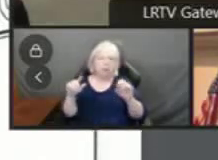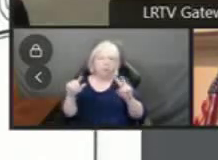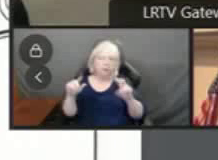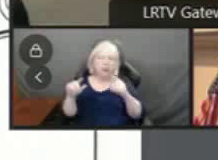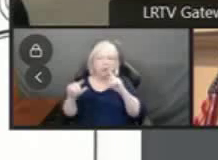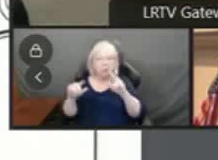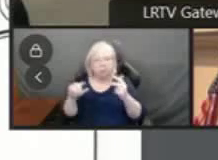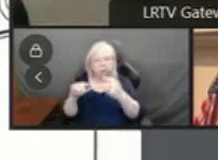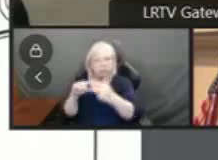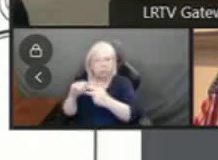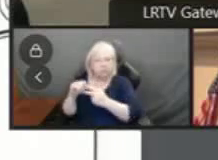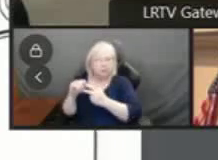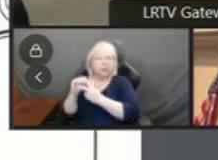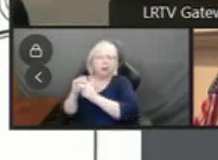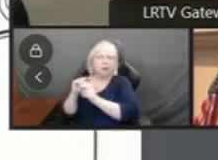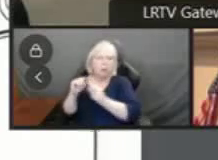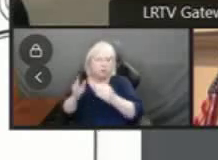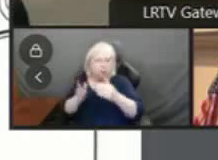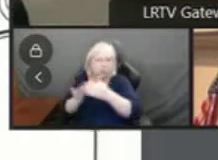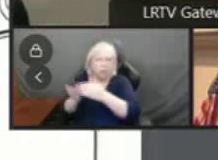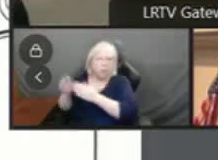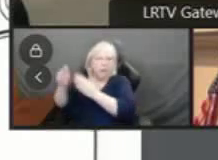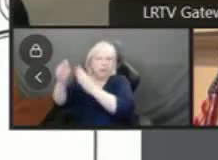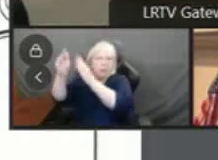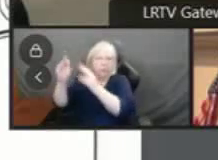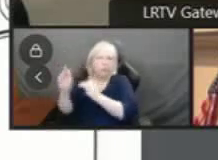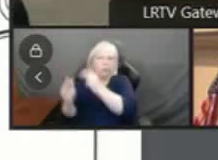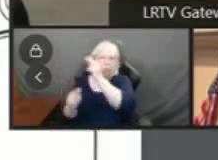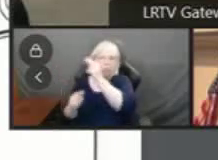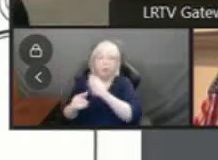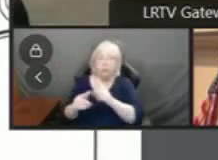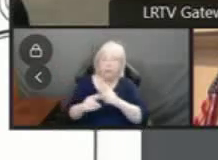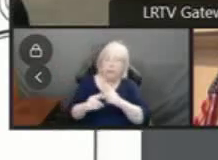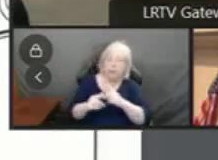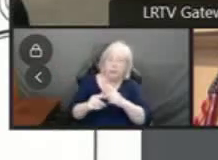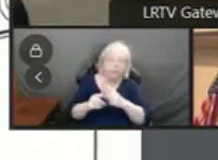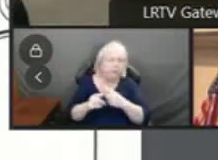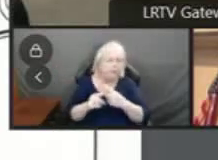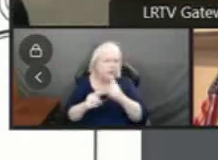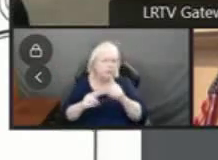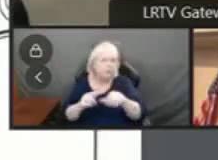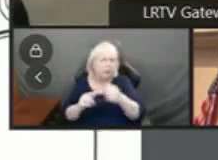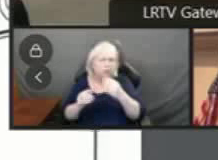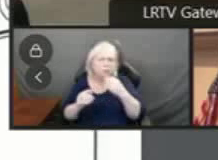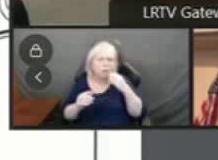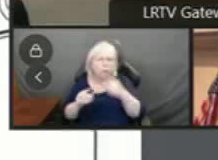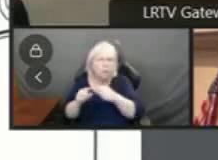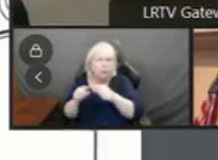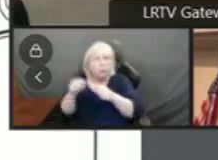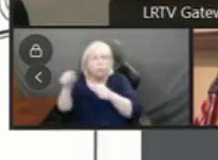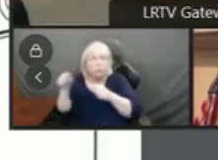north and it's right there. And there's other houses in across the street from that mobile home park.